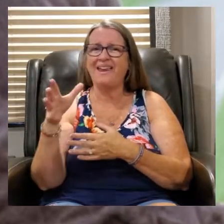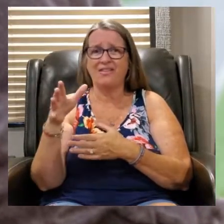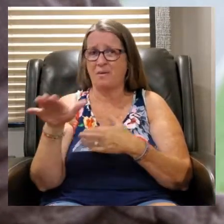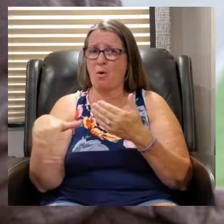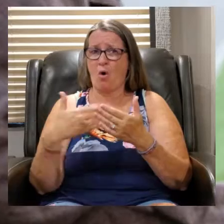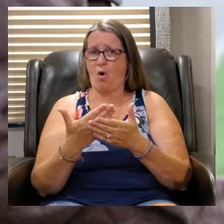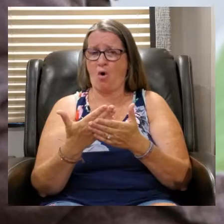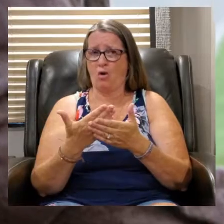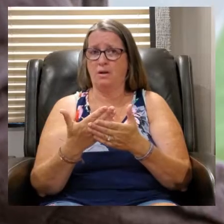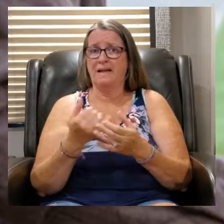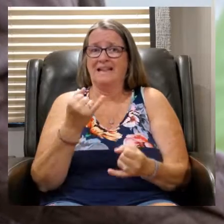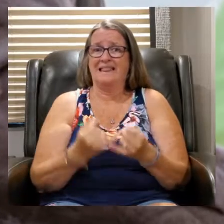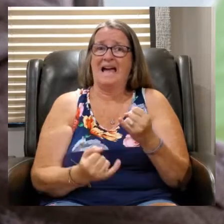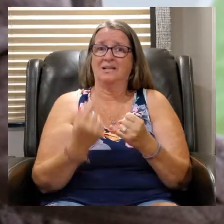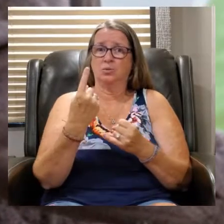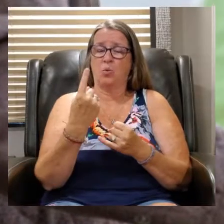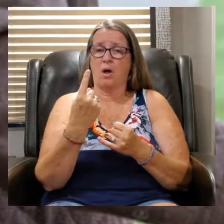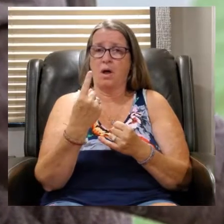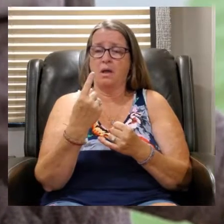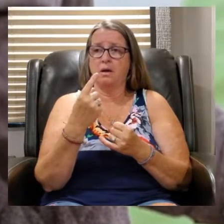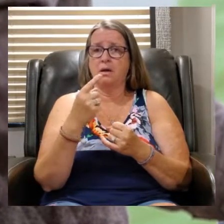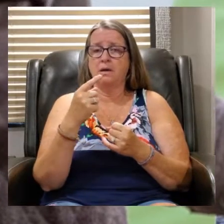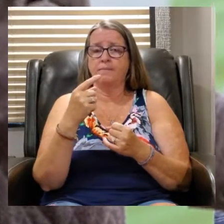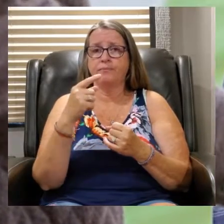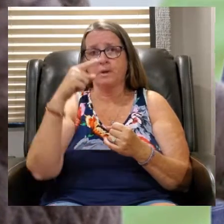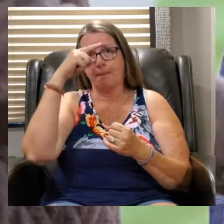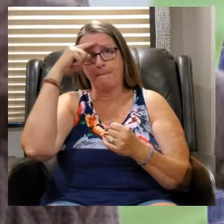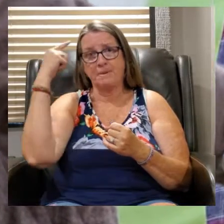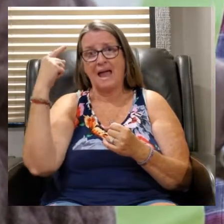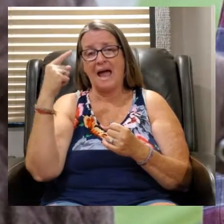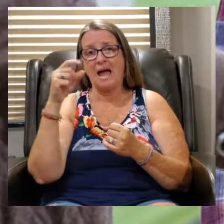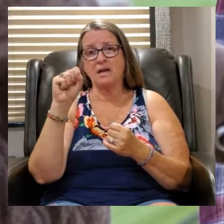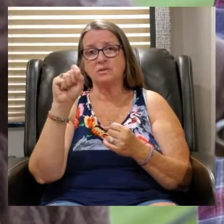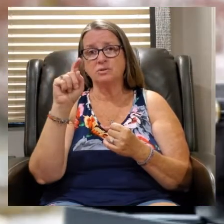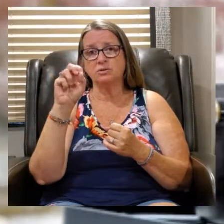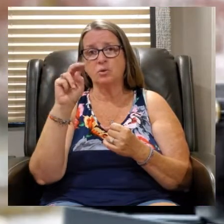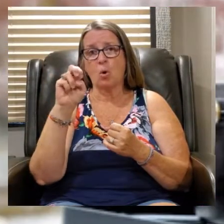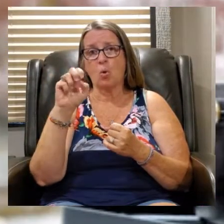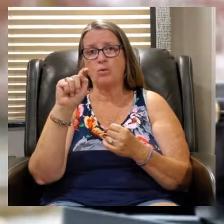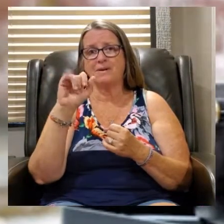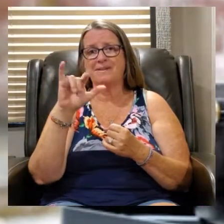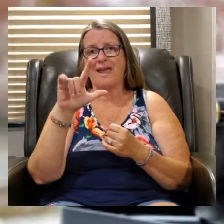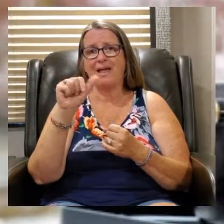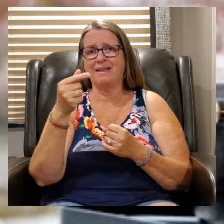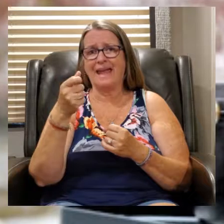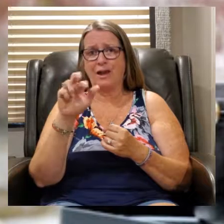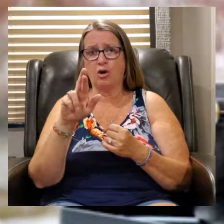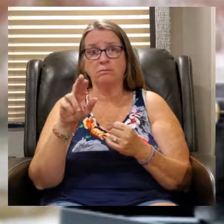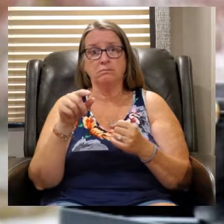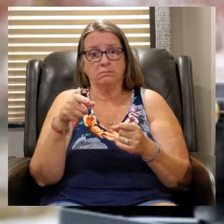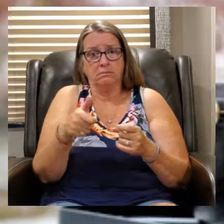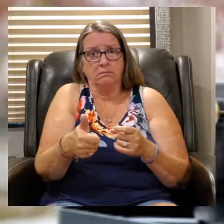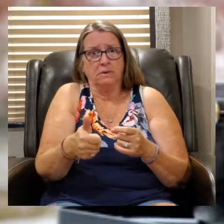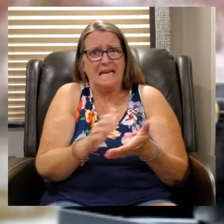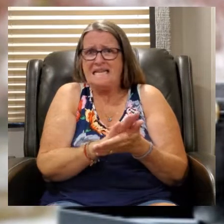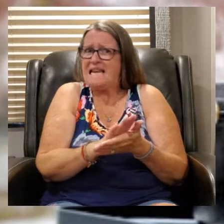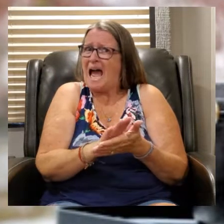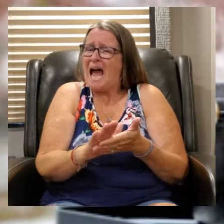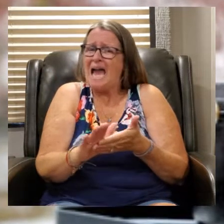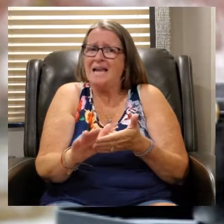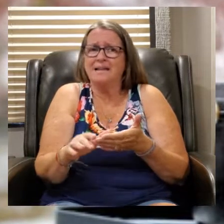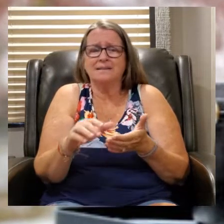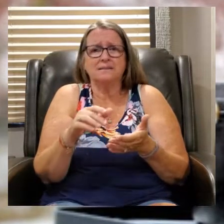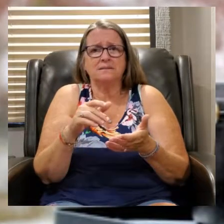and I hate them all. And my last one that we had, it was a Blackstone Tailgater, which is a nice